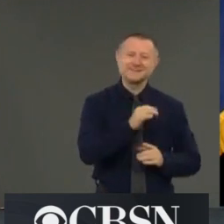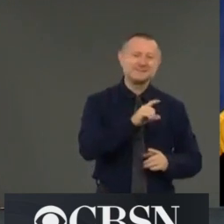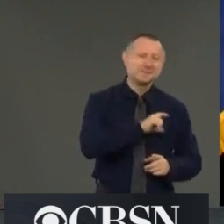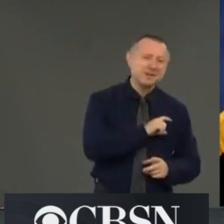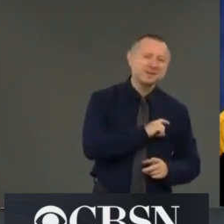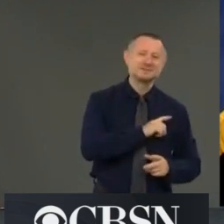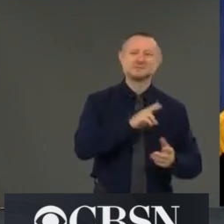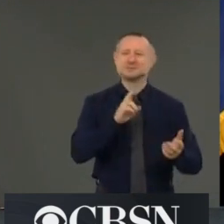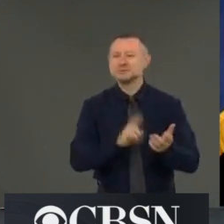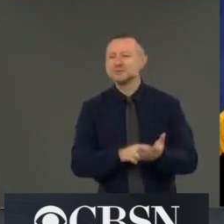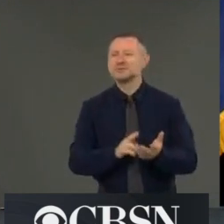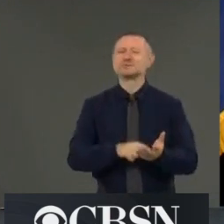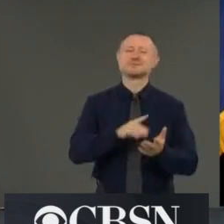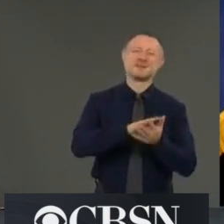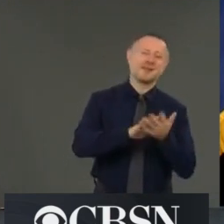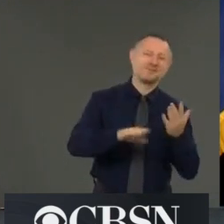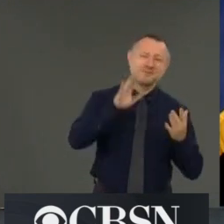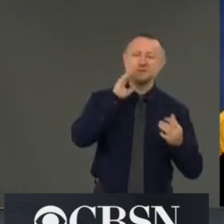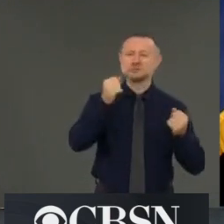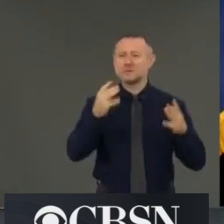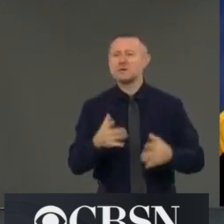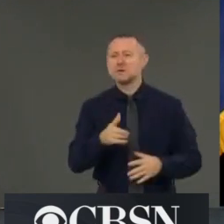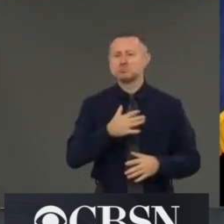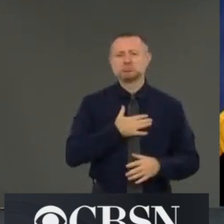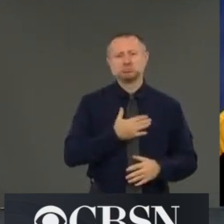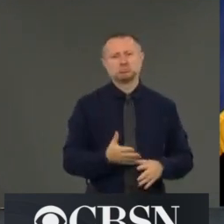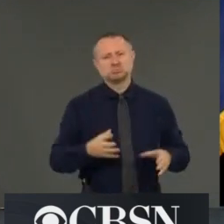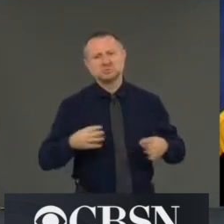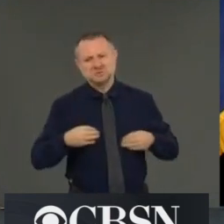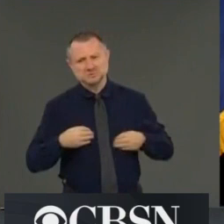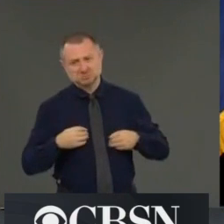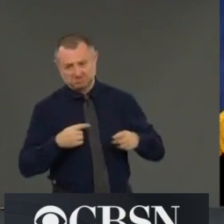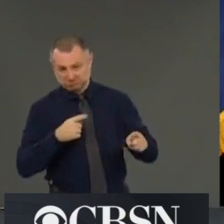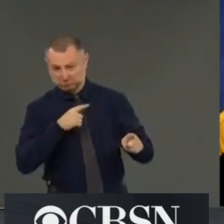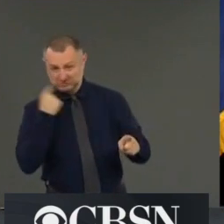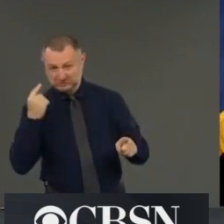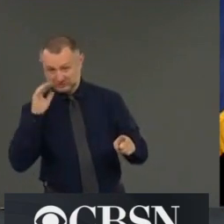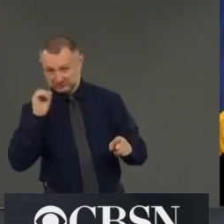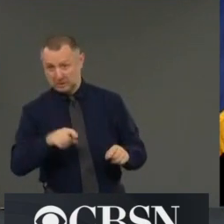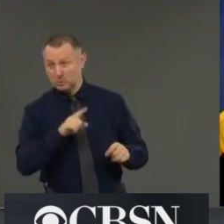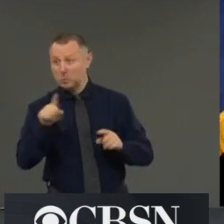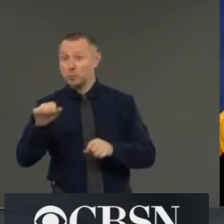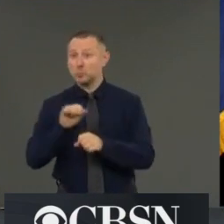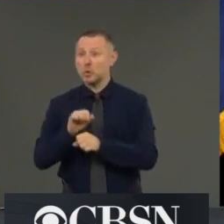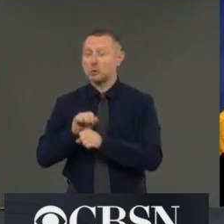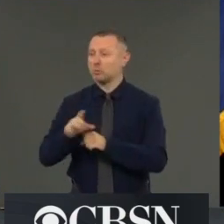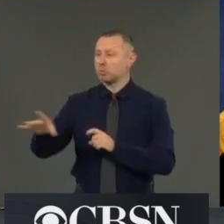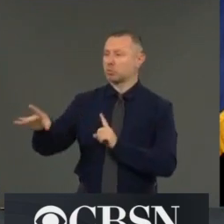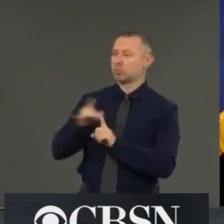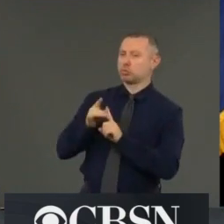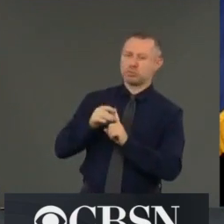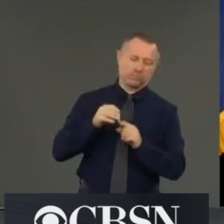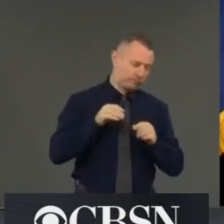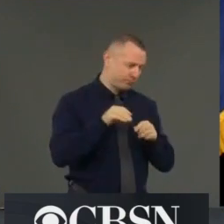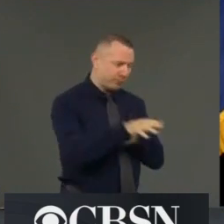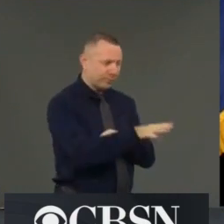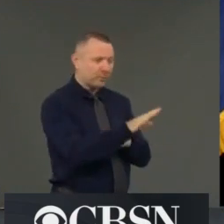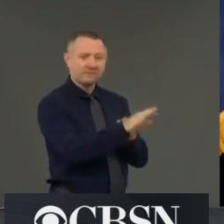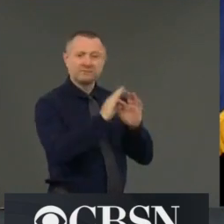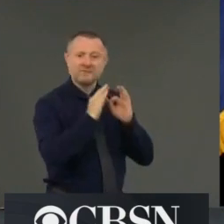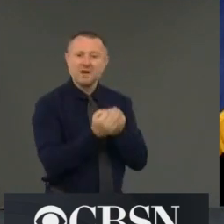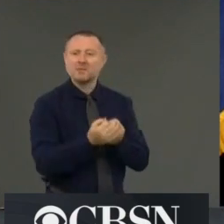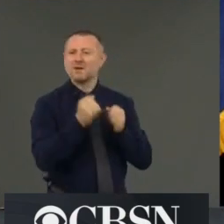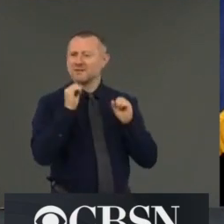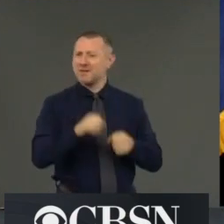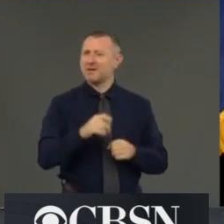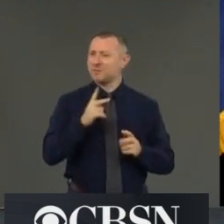put your family's life at risk, that you could bring home the virus, to keep other New Yorkers safe, we have a moral